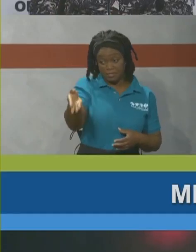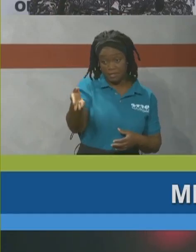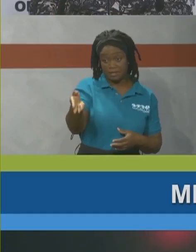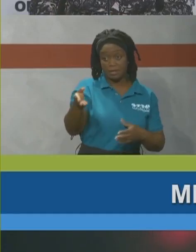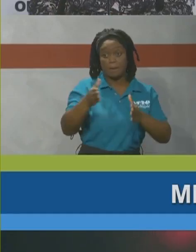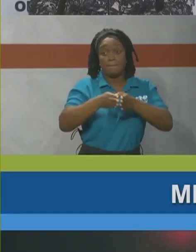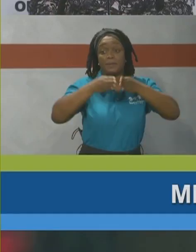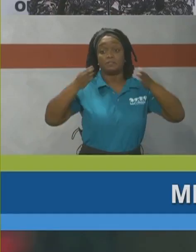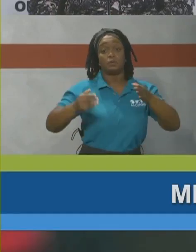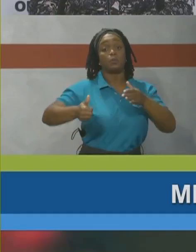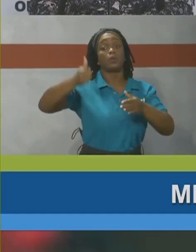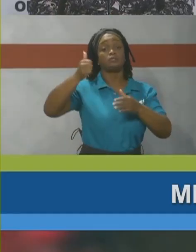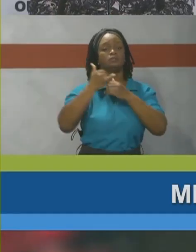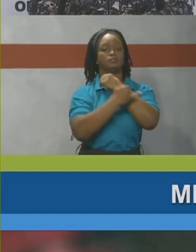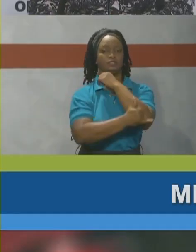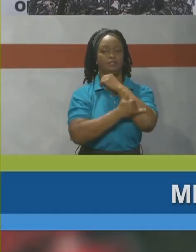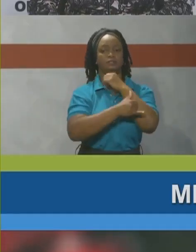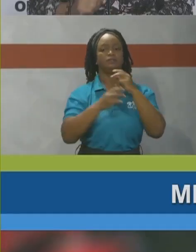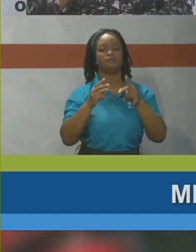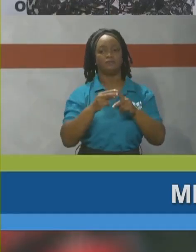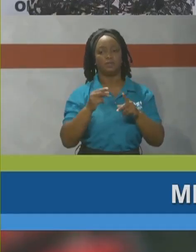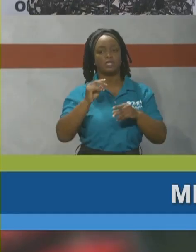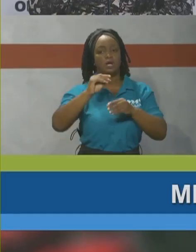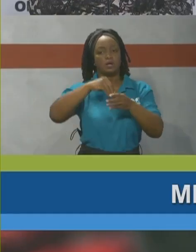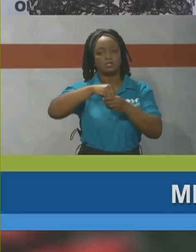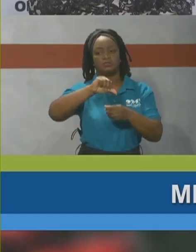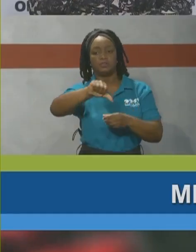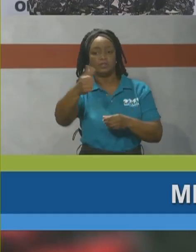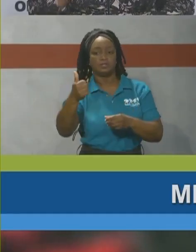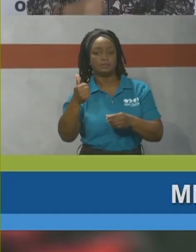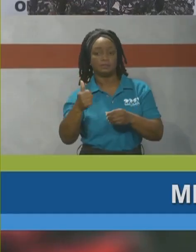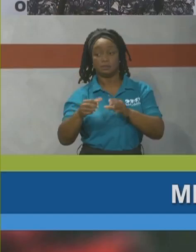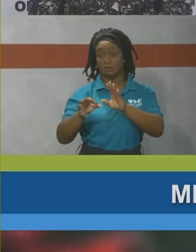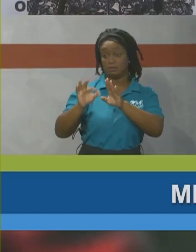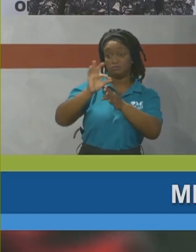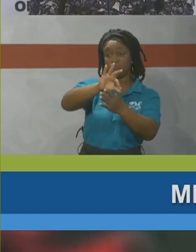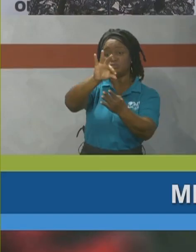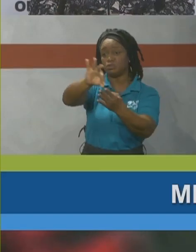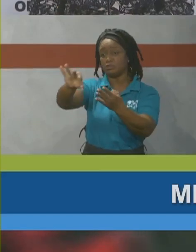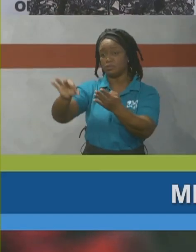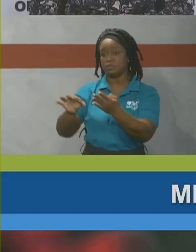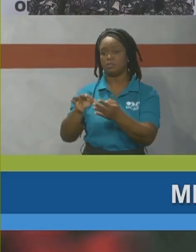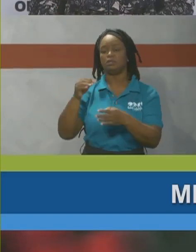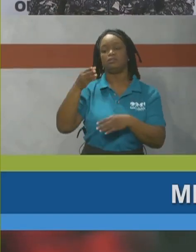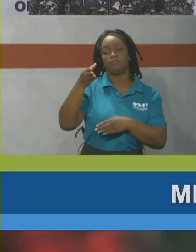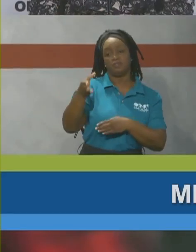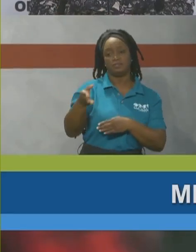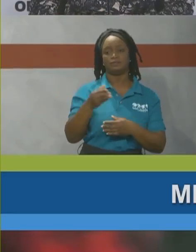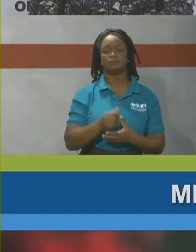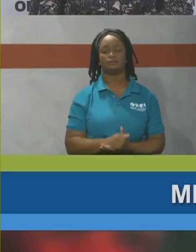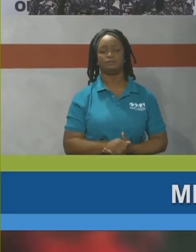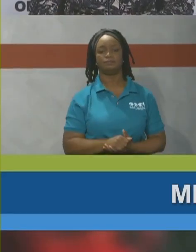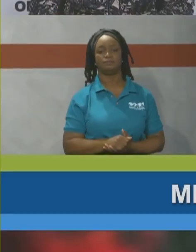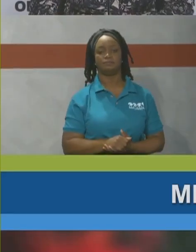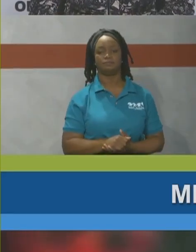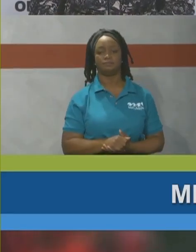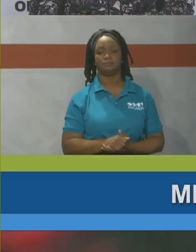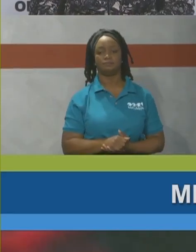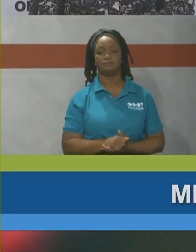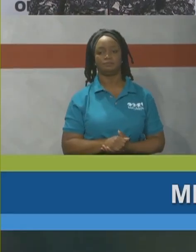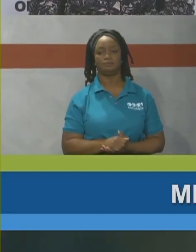country. And I've included some of the Caribbean islands. So significantly, in terms of our pediatric mortality,